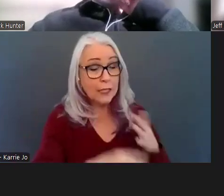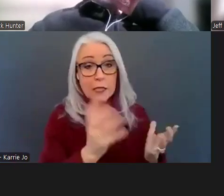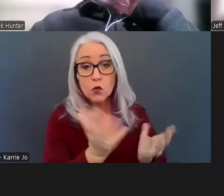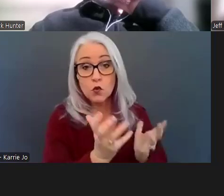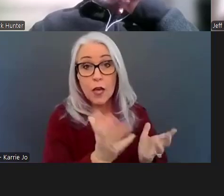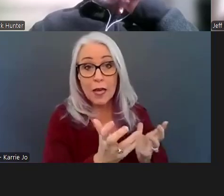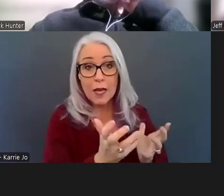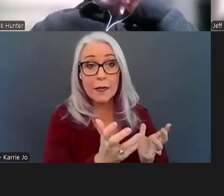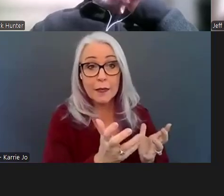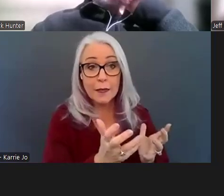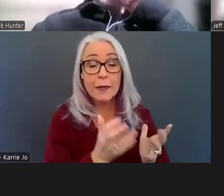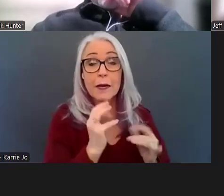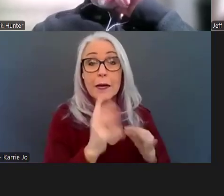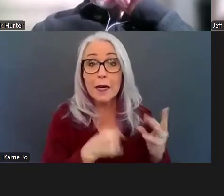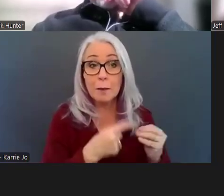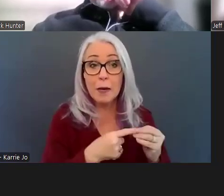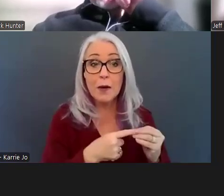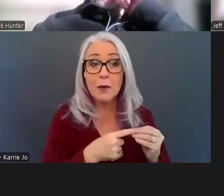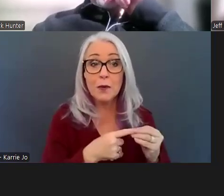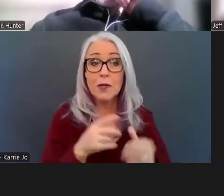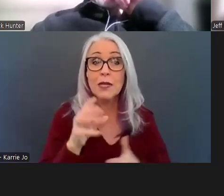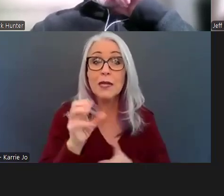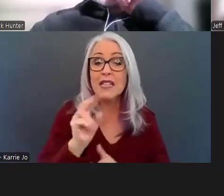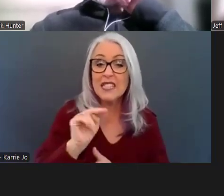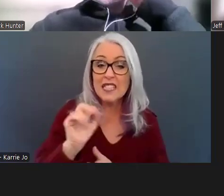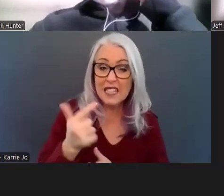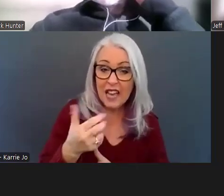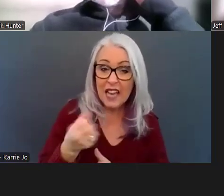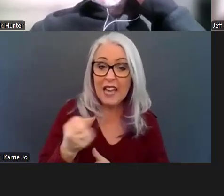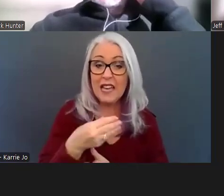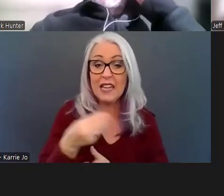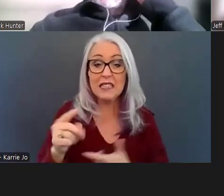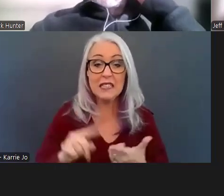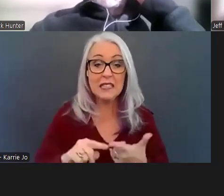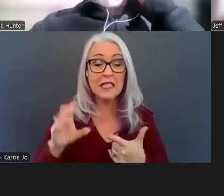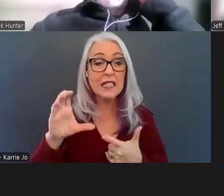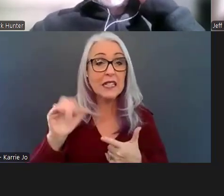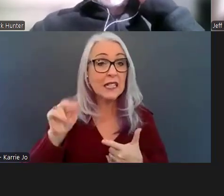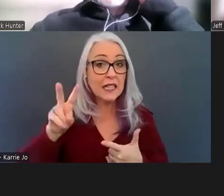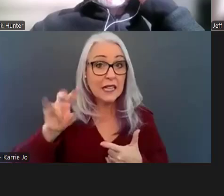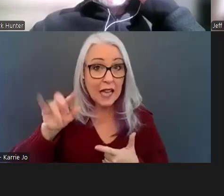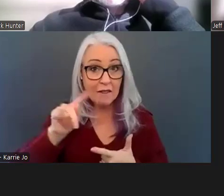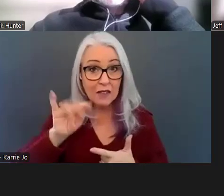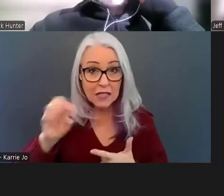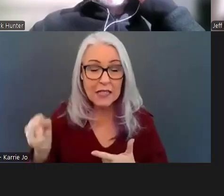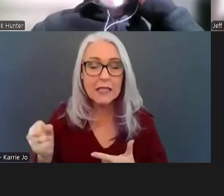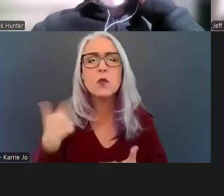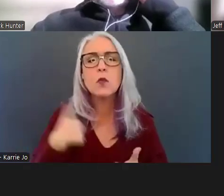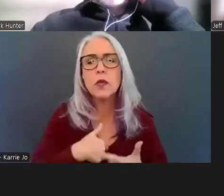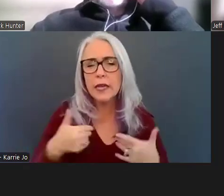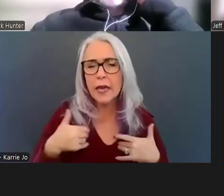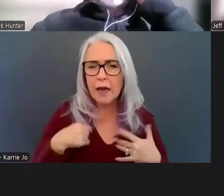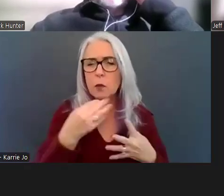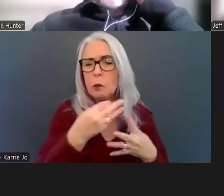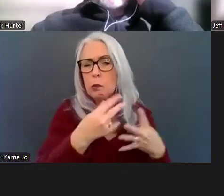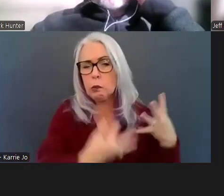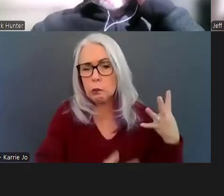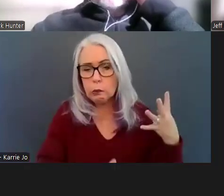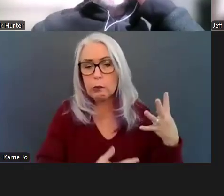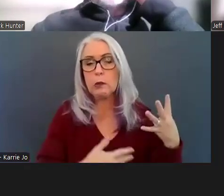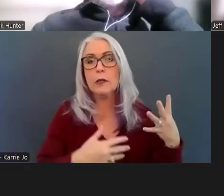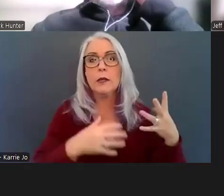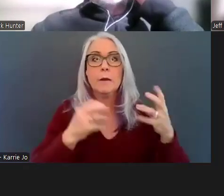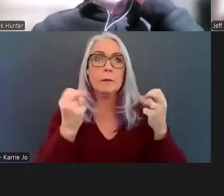about especially snags and cavities, and there's quite a few papers in all different